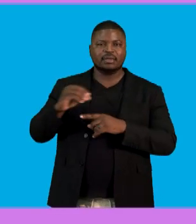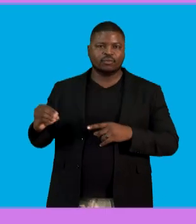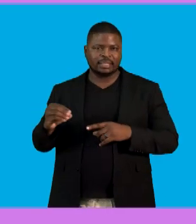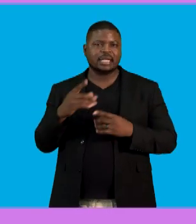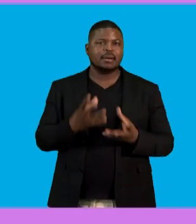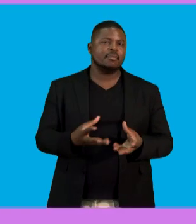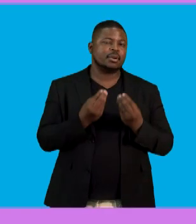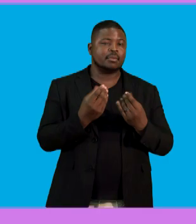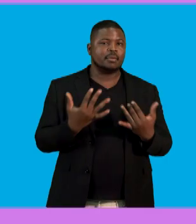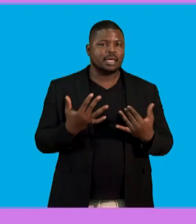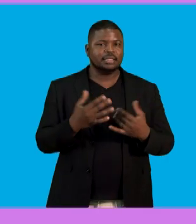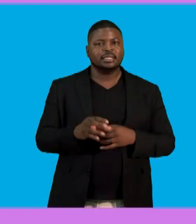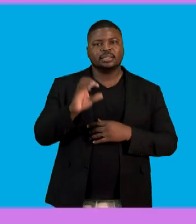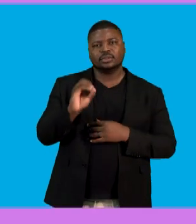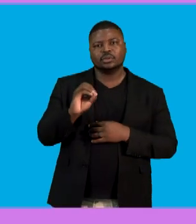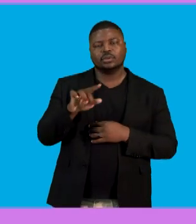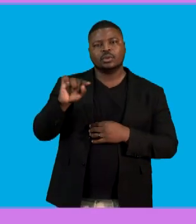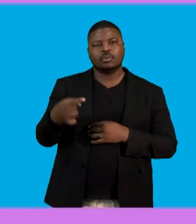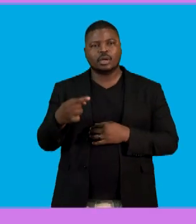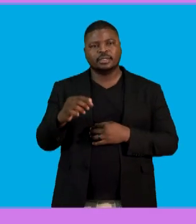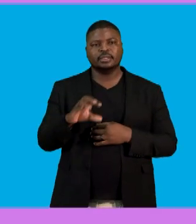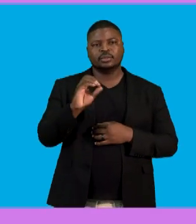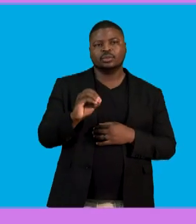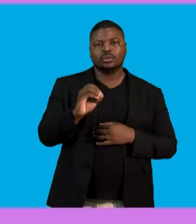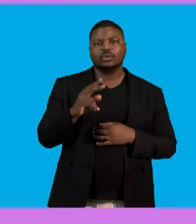100. We are getting